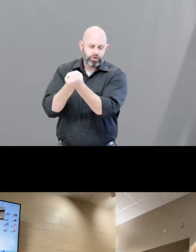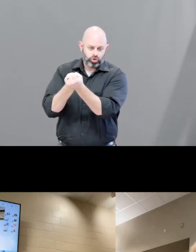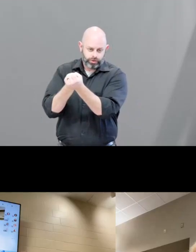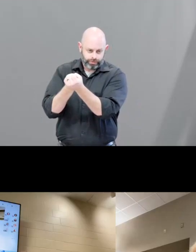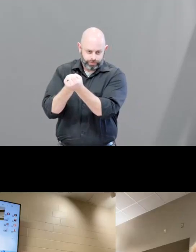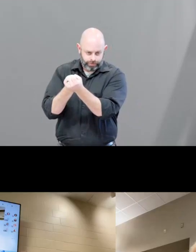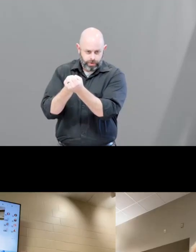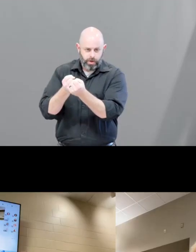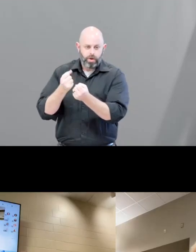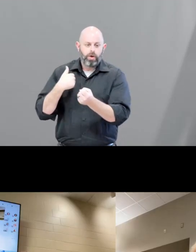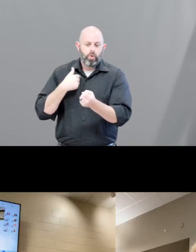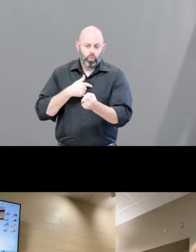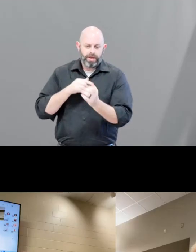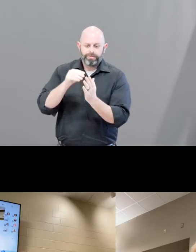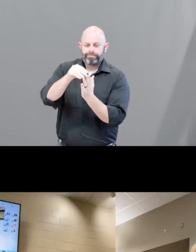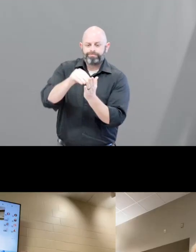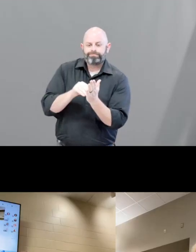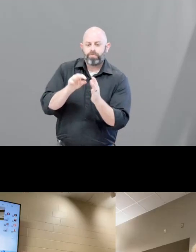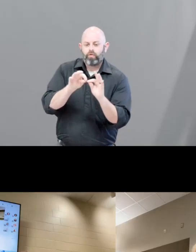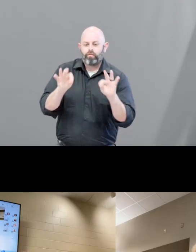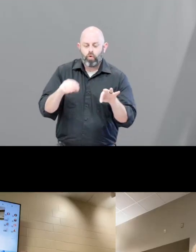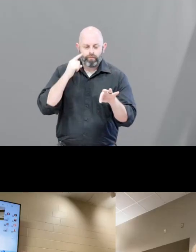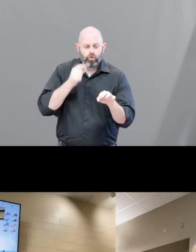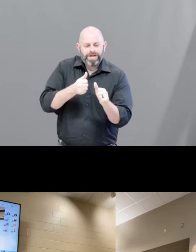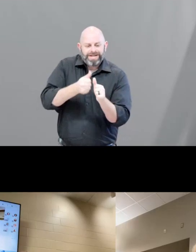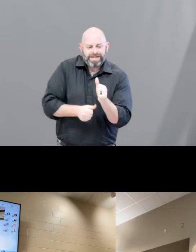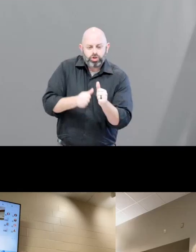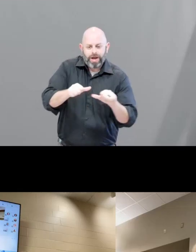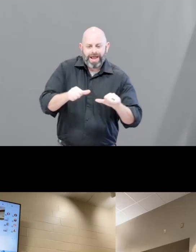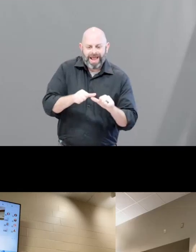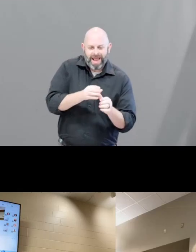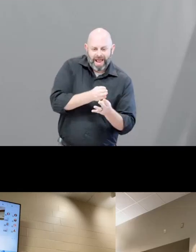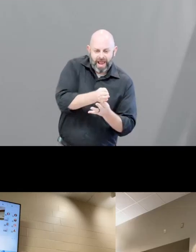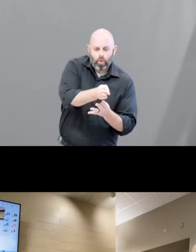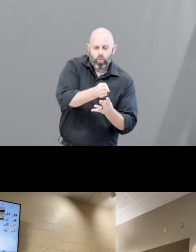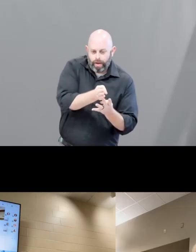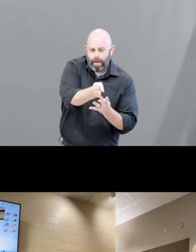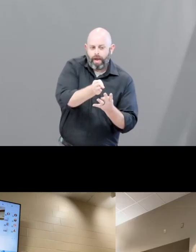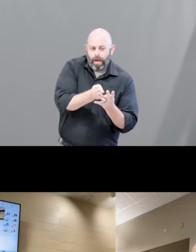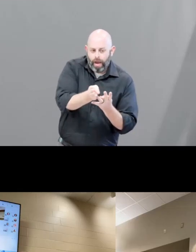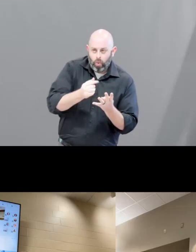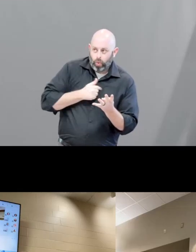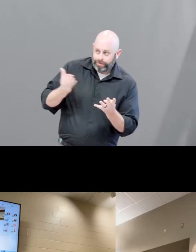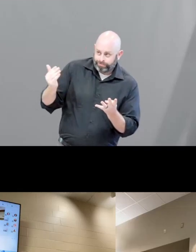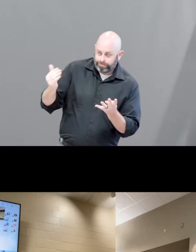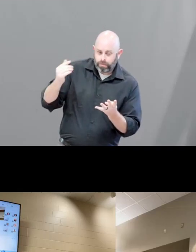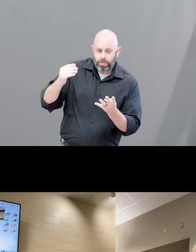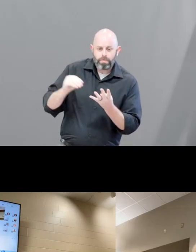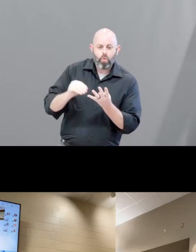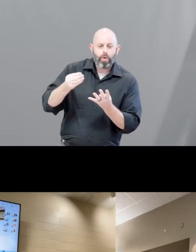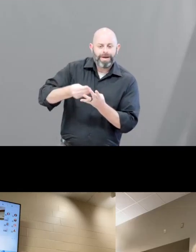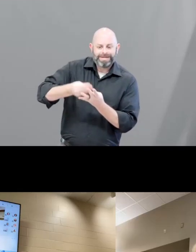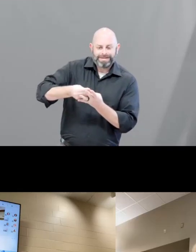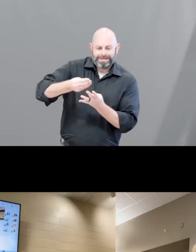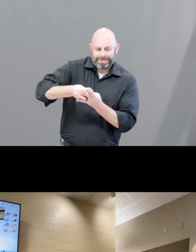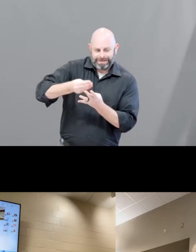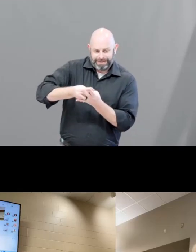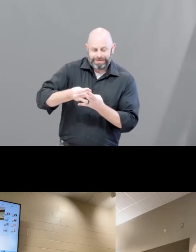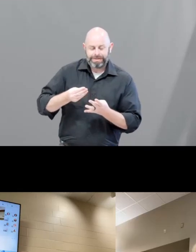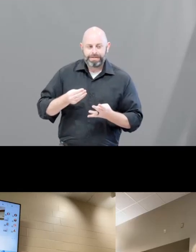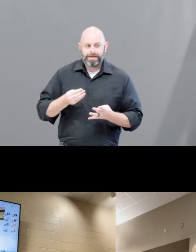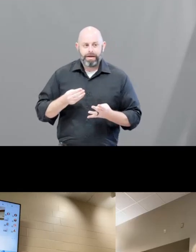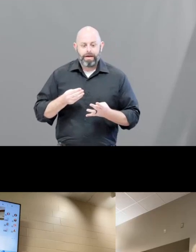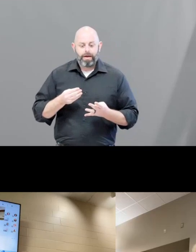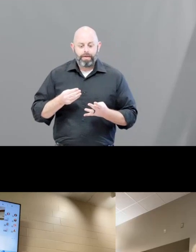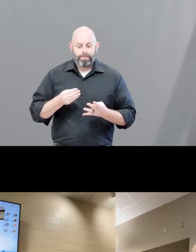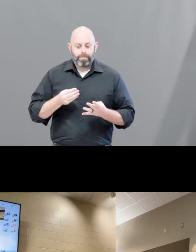We completed a form for each area that we were requesting additional money. And with